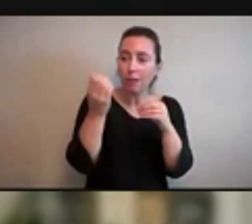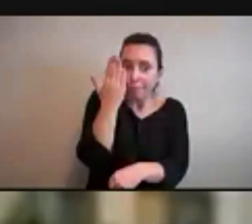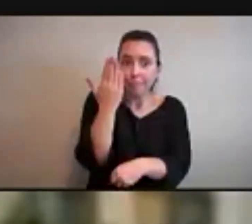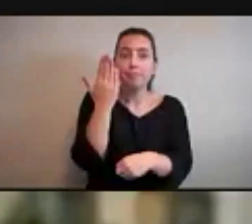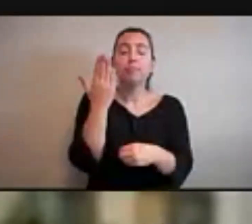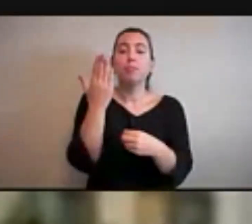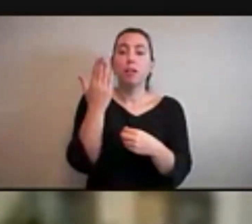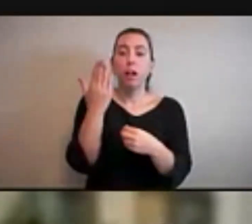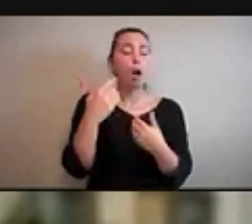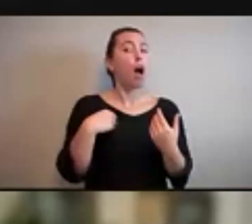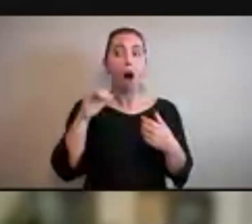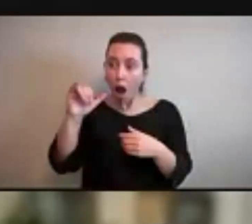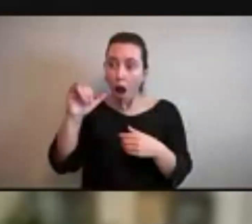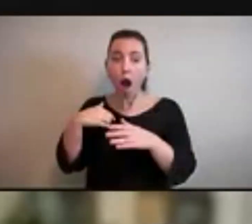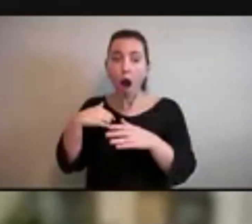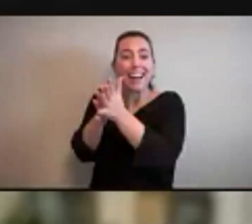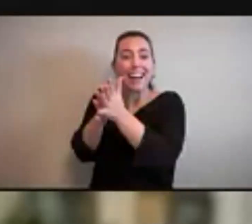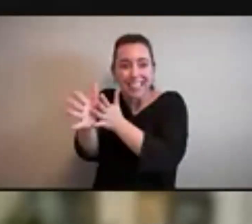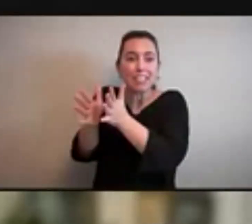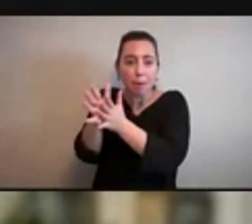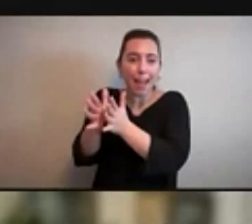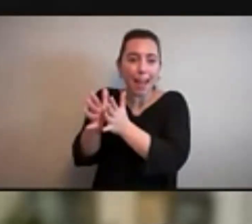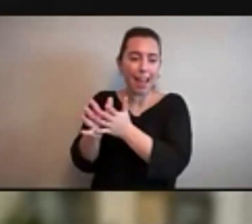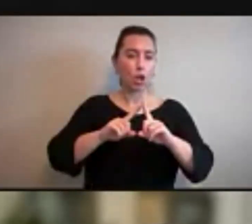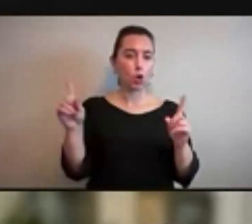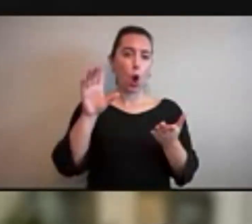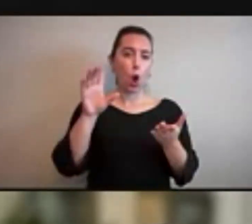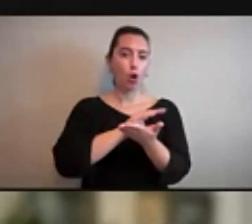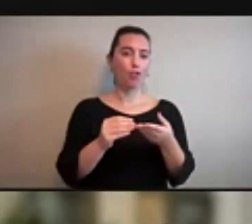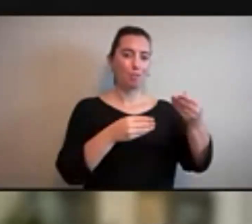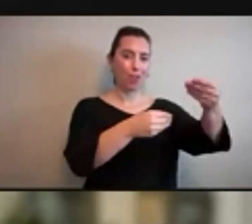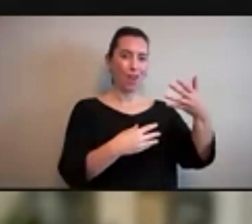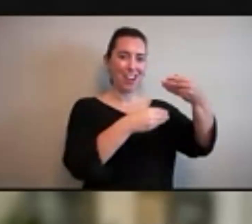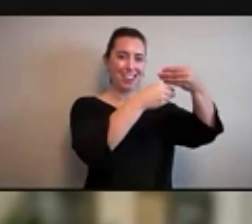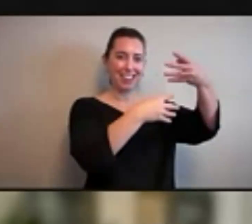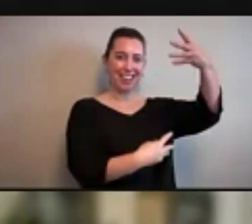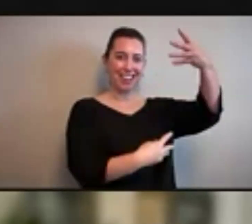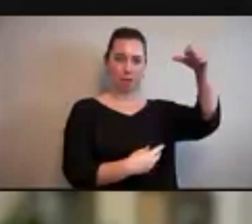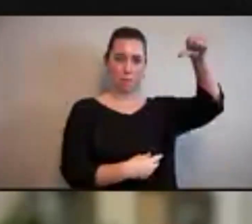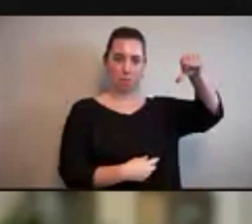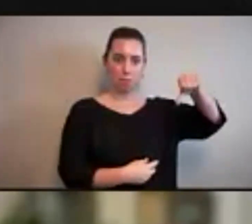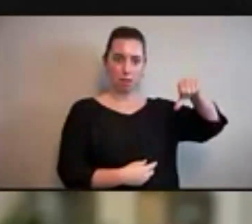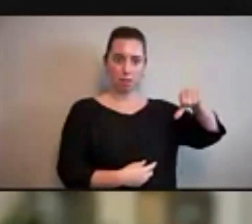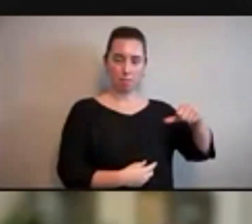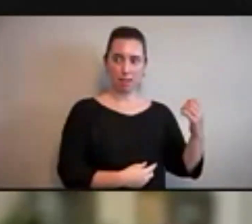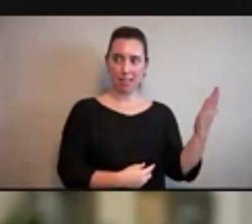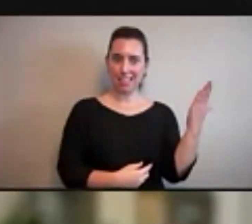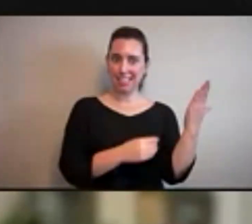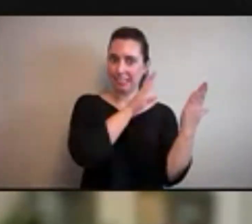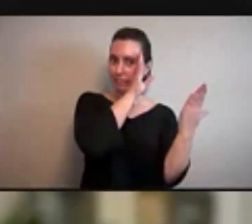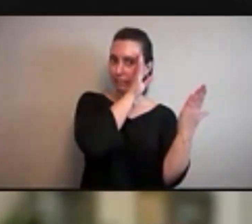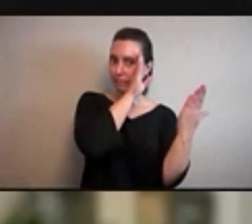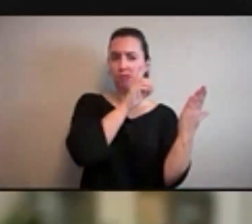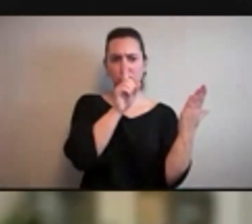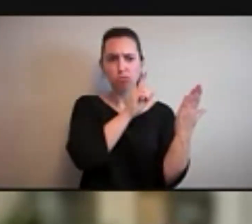is important. If you just get an audit report with a list of issues, that doesn't necessarily help you to fix them. If somebody is there to tell you, well, you can do